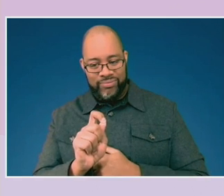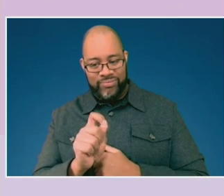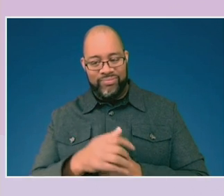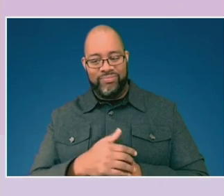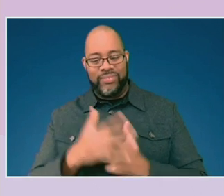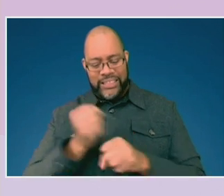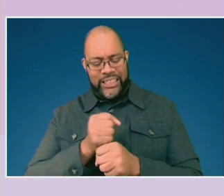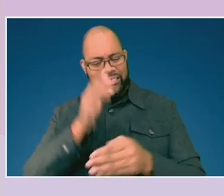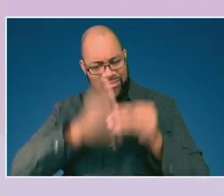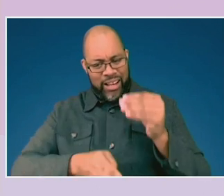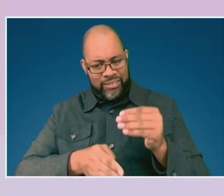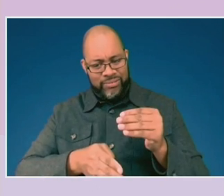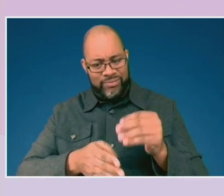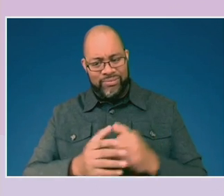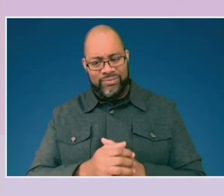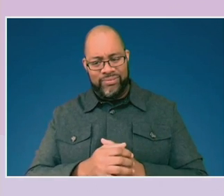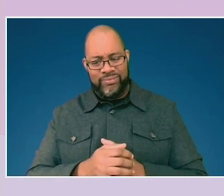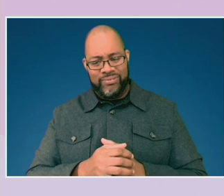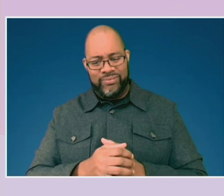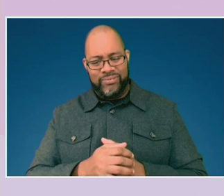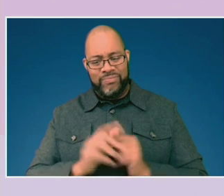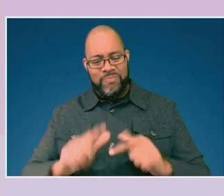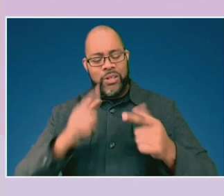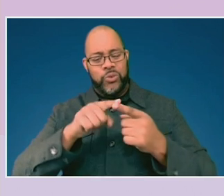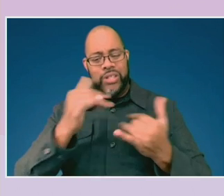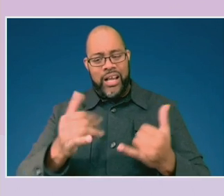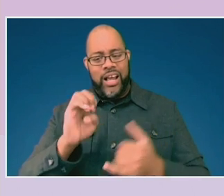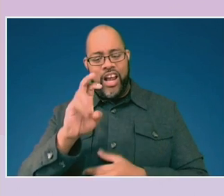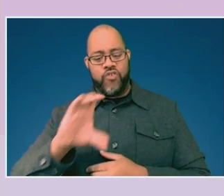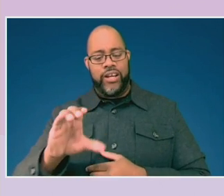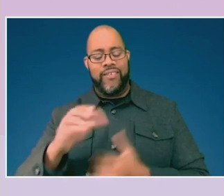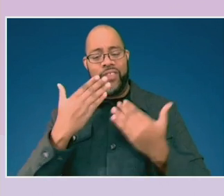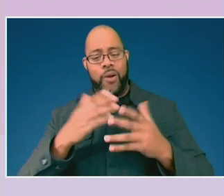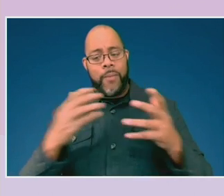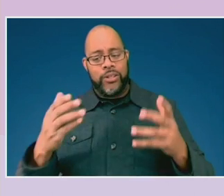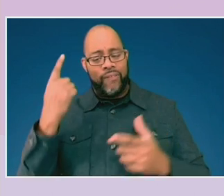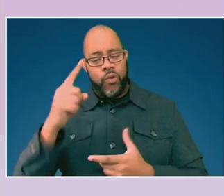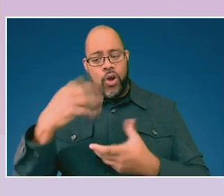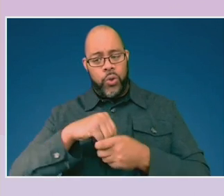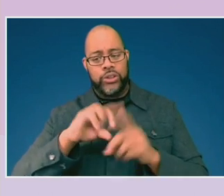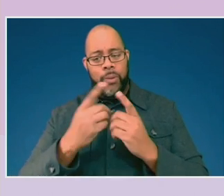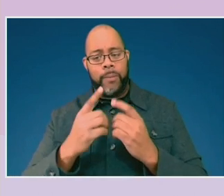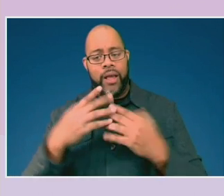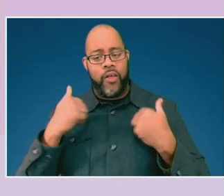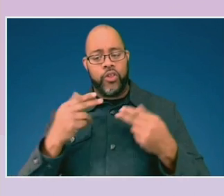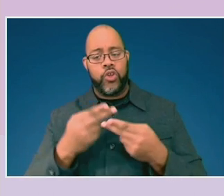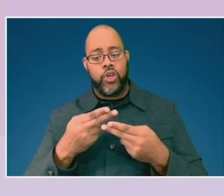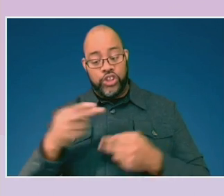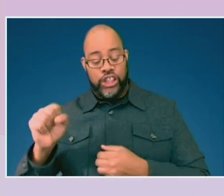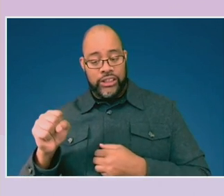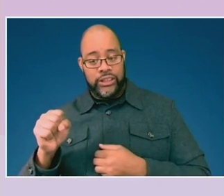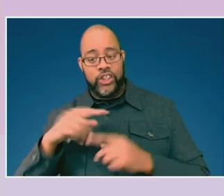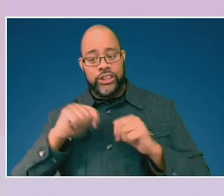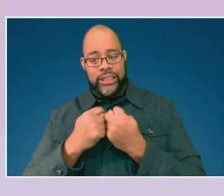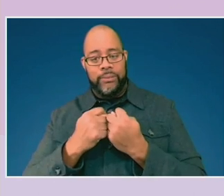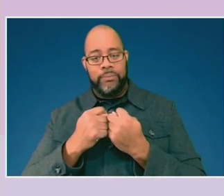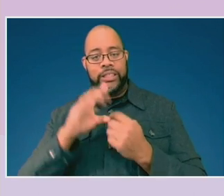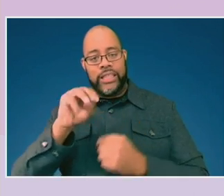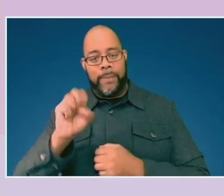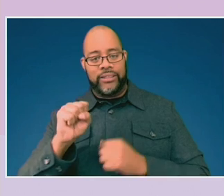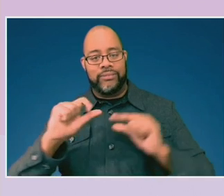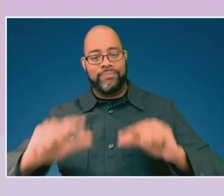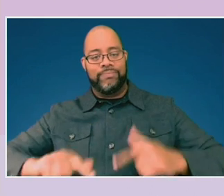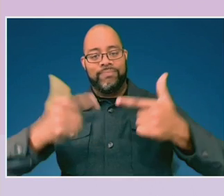this done. Let me turn this back over now to Eric. Thank you very much for including the Department of Health and Human Services and our team at CMS.